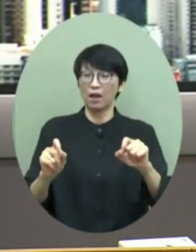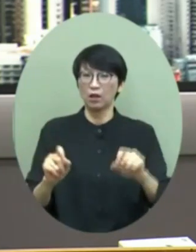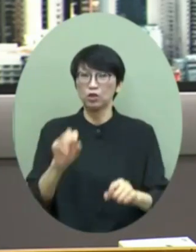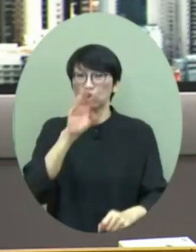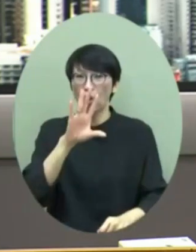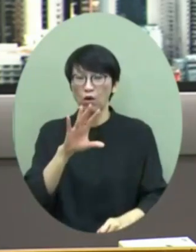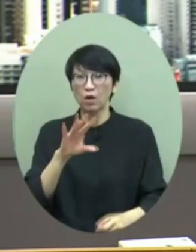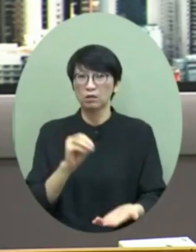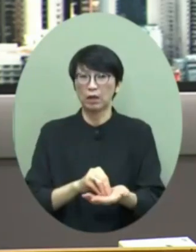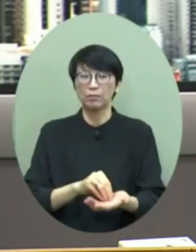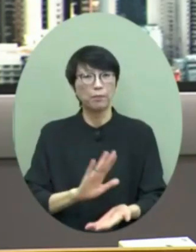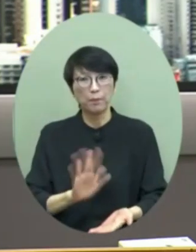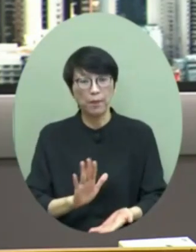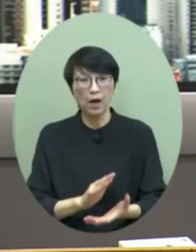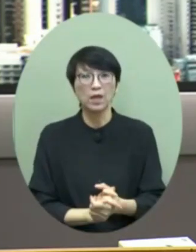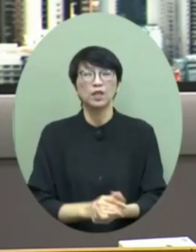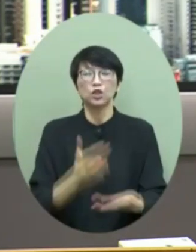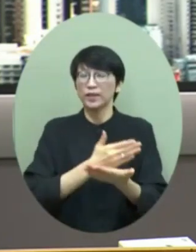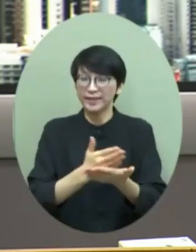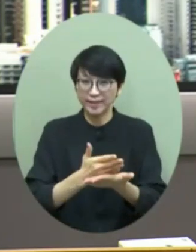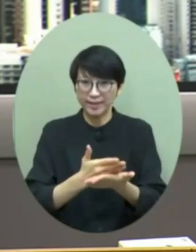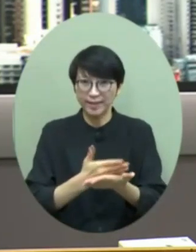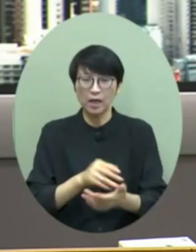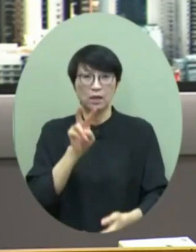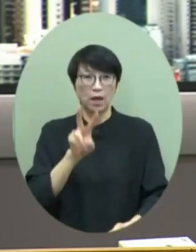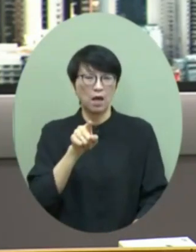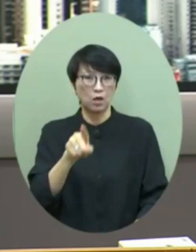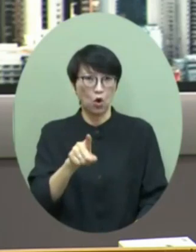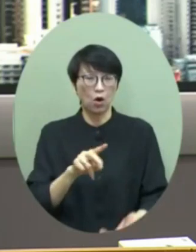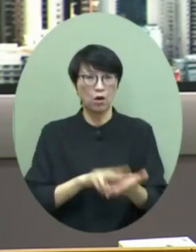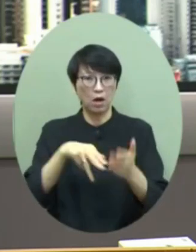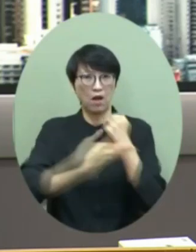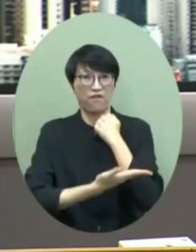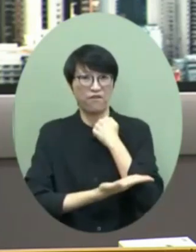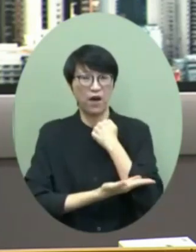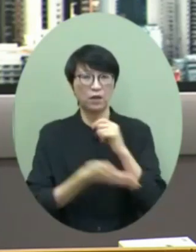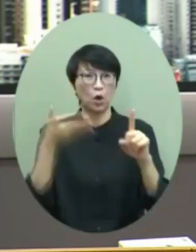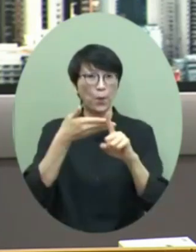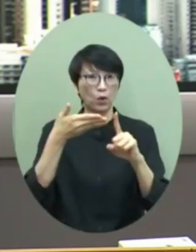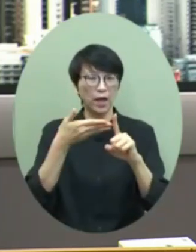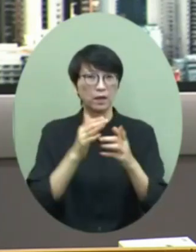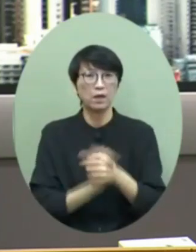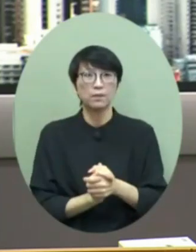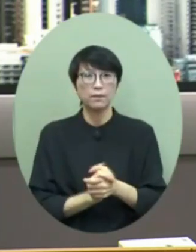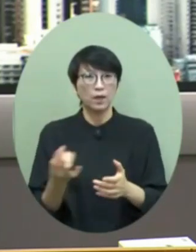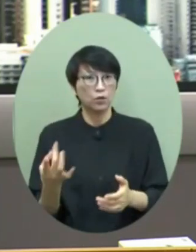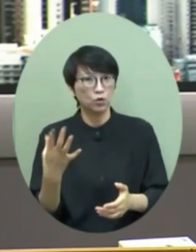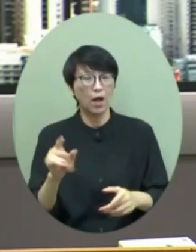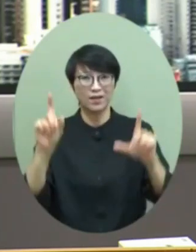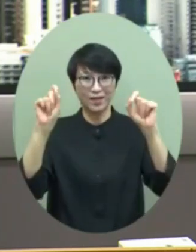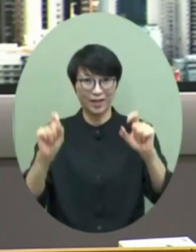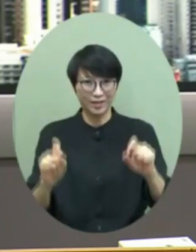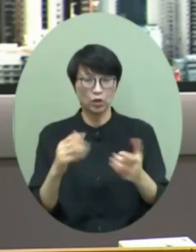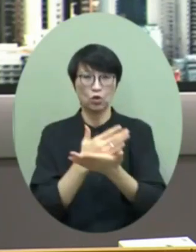is unlawful cannot be simply described here and then we have to tell you whether it is